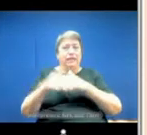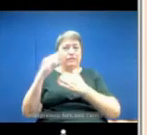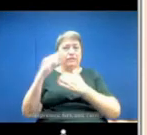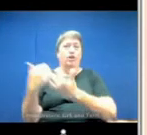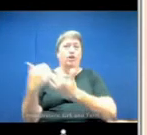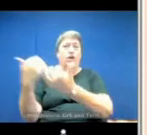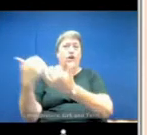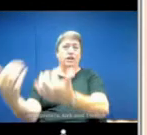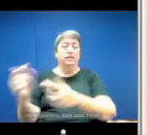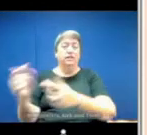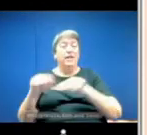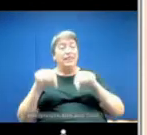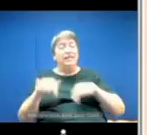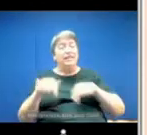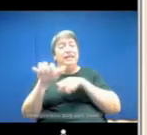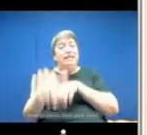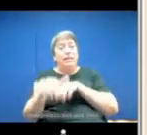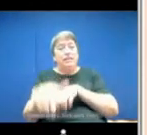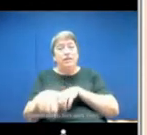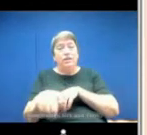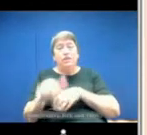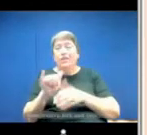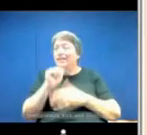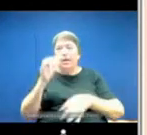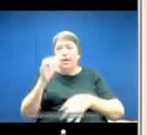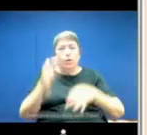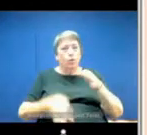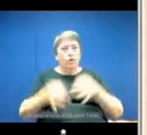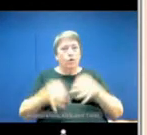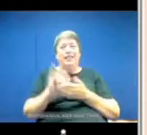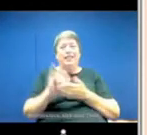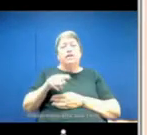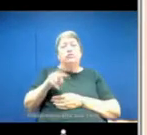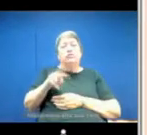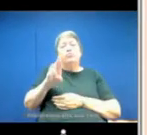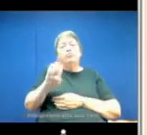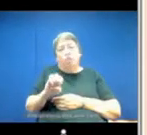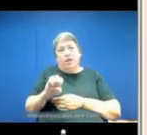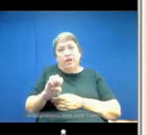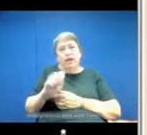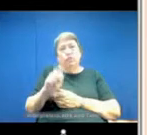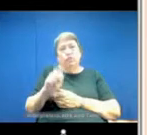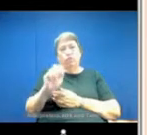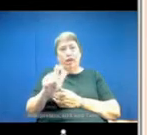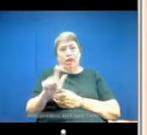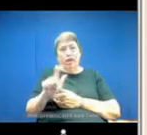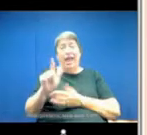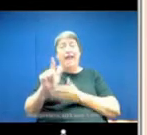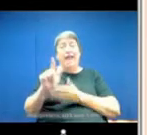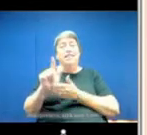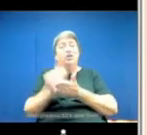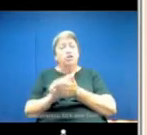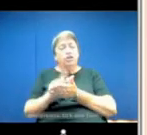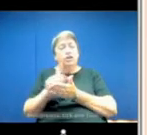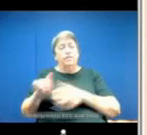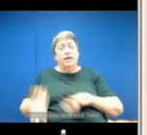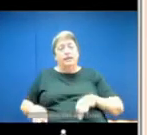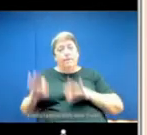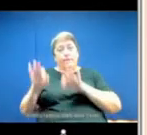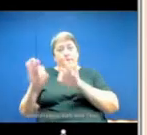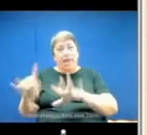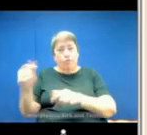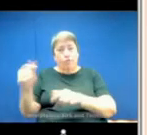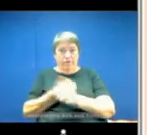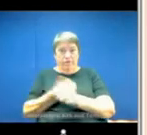court. It is part of the pretrial discovery process, and the attorneys pay for all the costs. And the